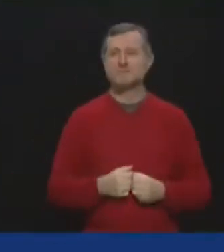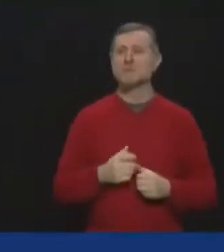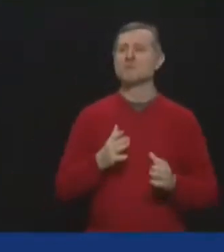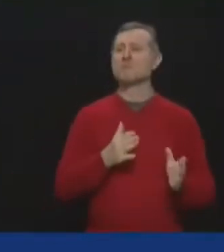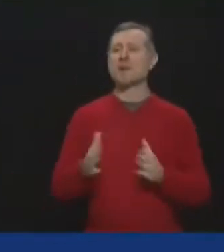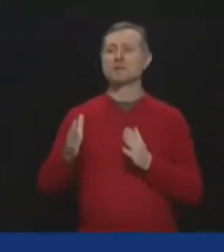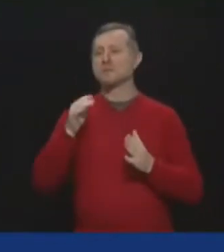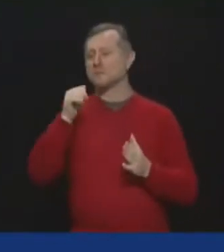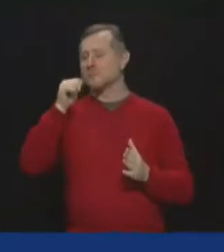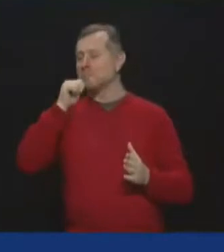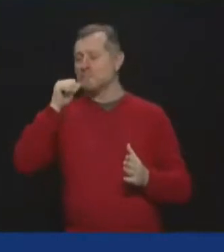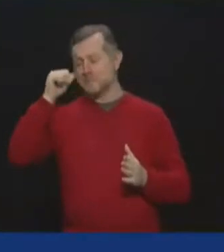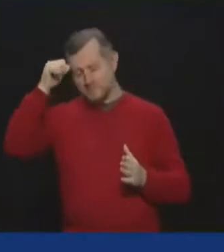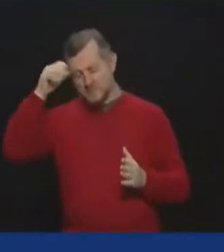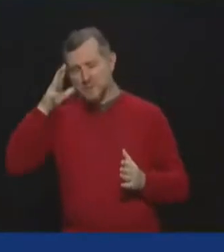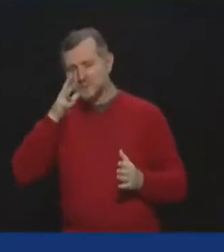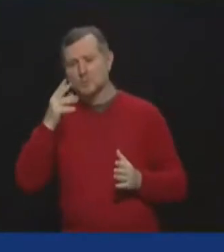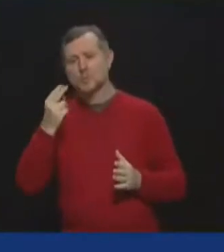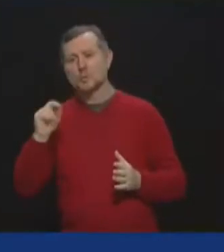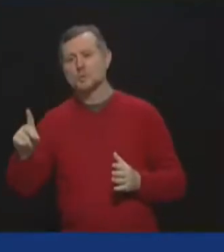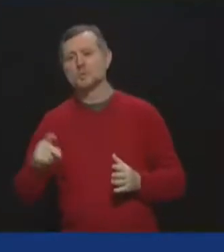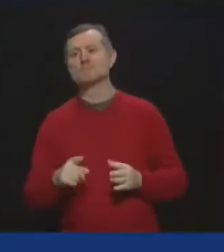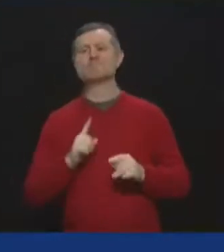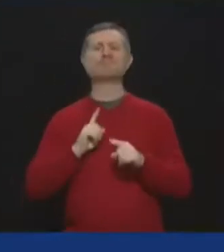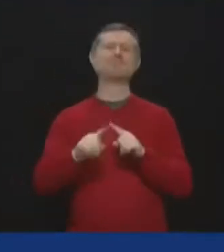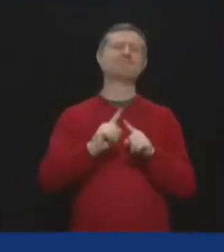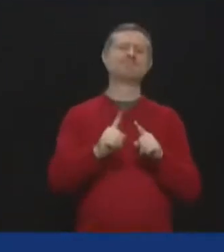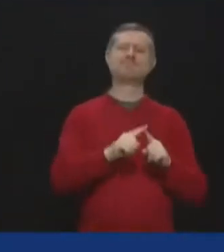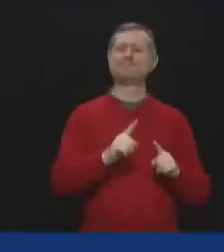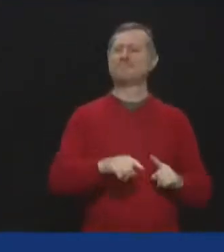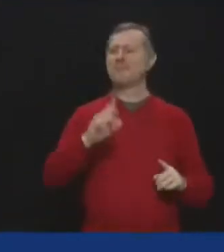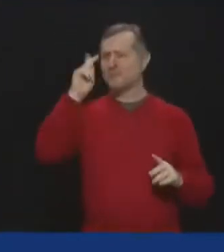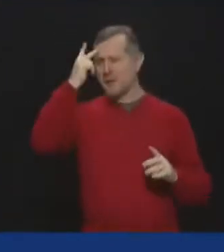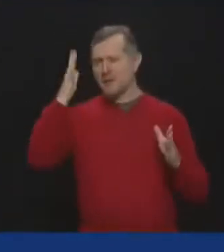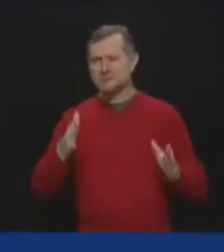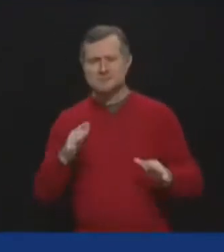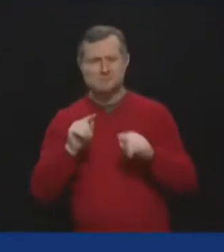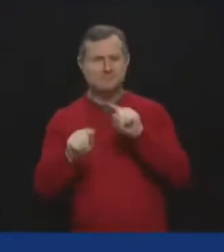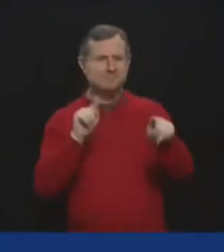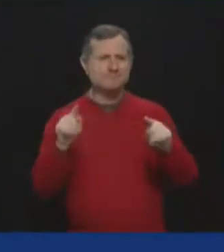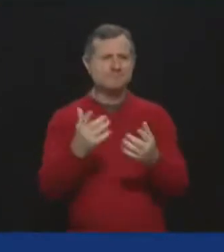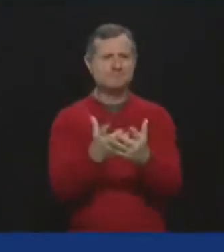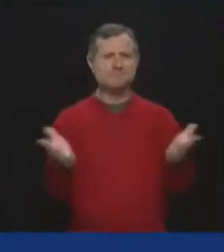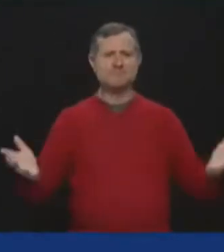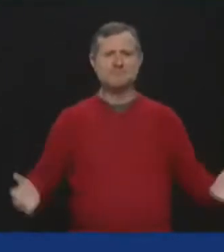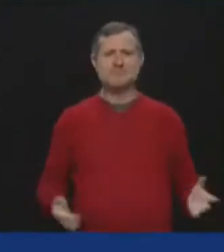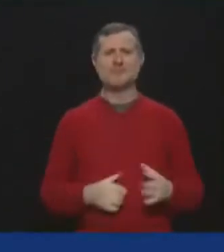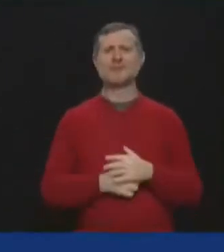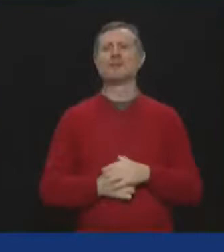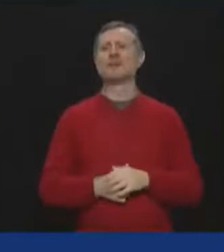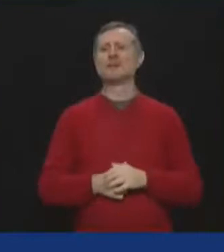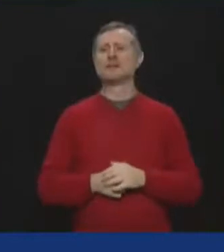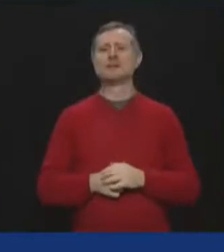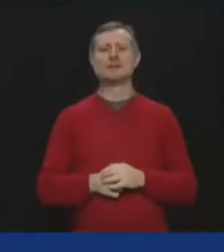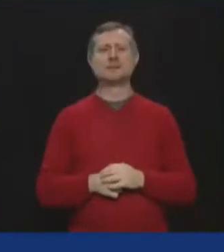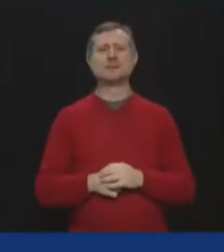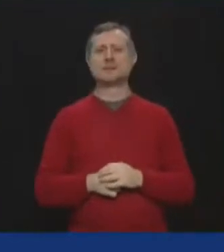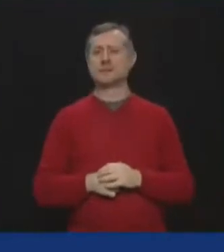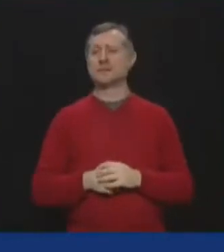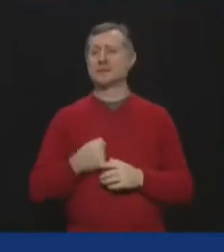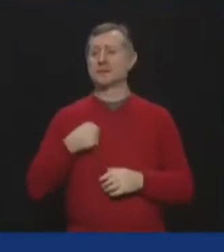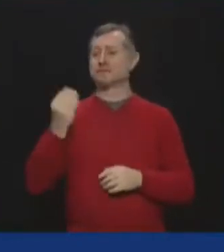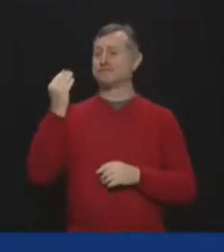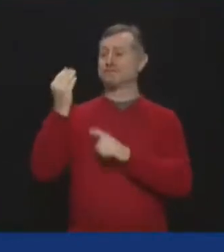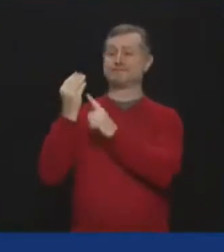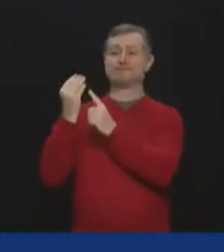and all these activists and our elected officials. And I got to tell you, I sadly have the task of